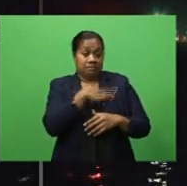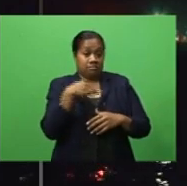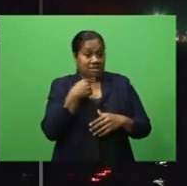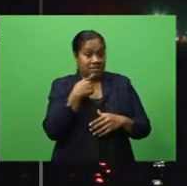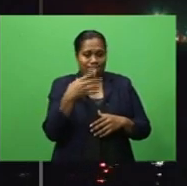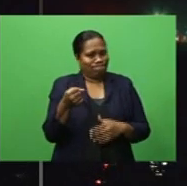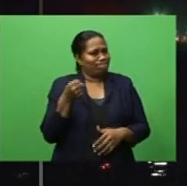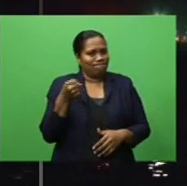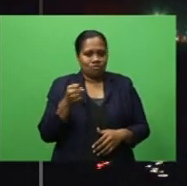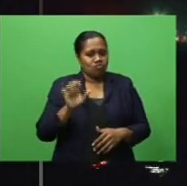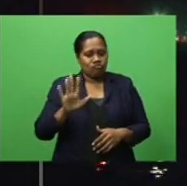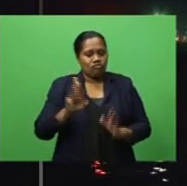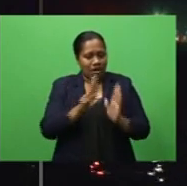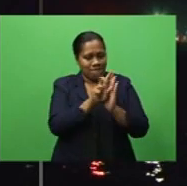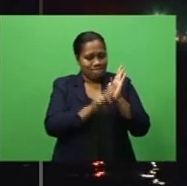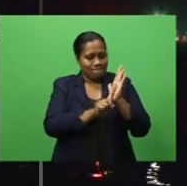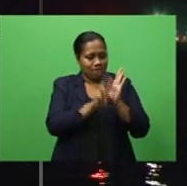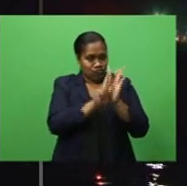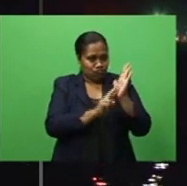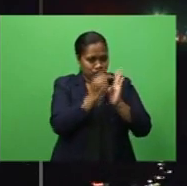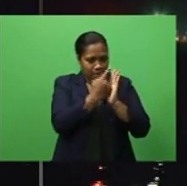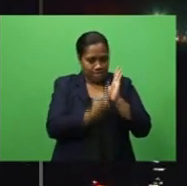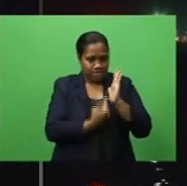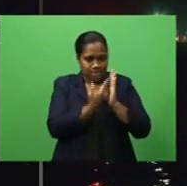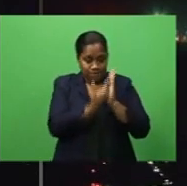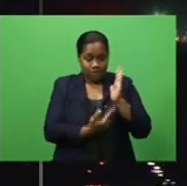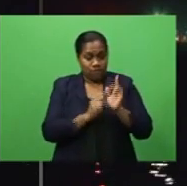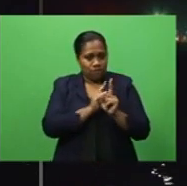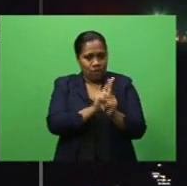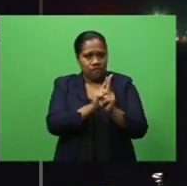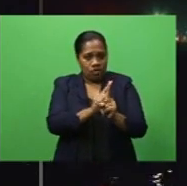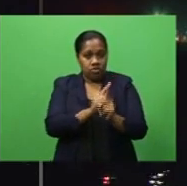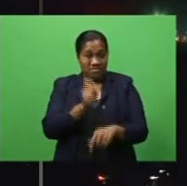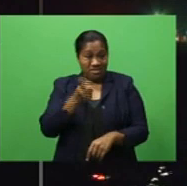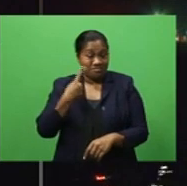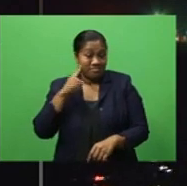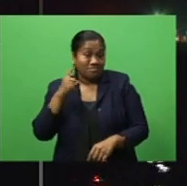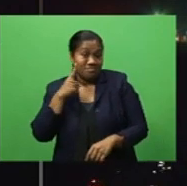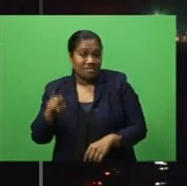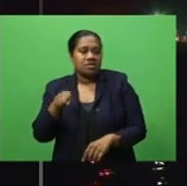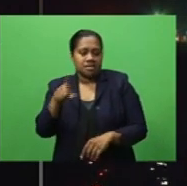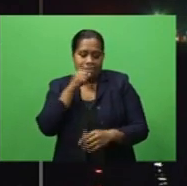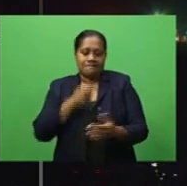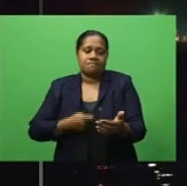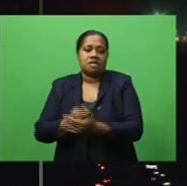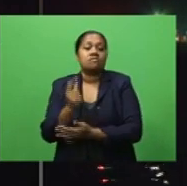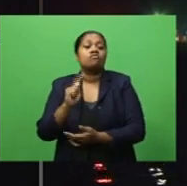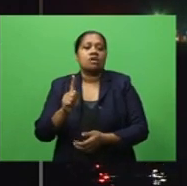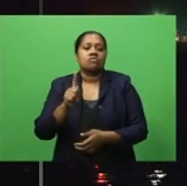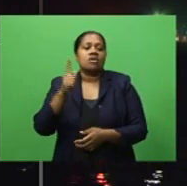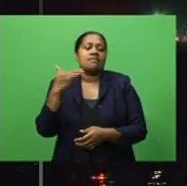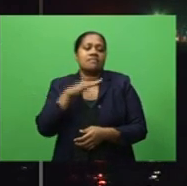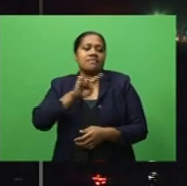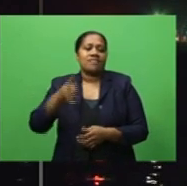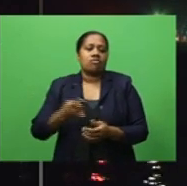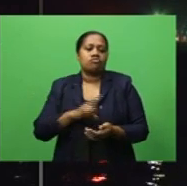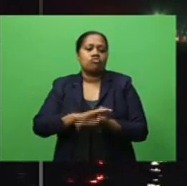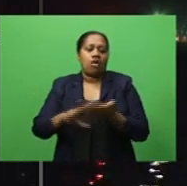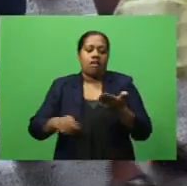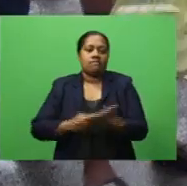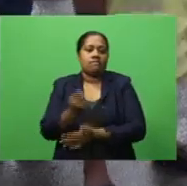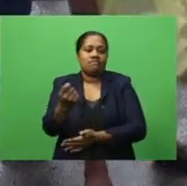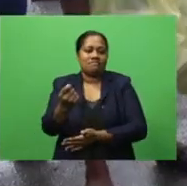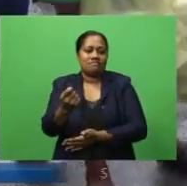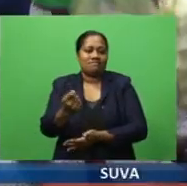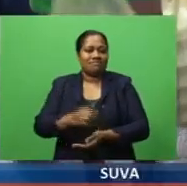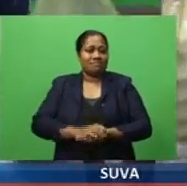Apanesa Wangarandovu reports individuals and companies in breach of the law can be fined of up to $100,000. The